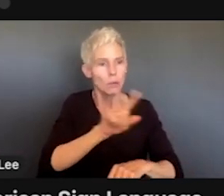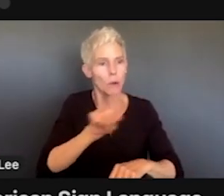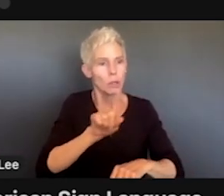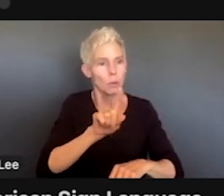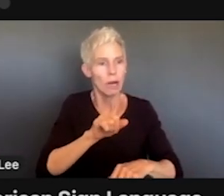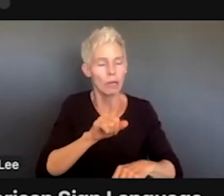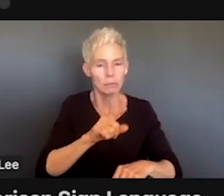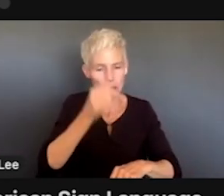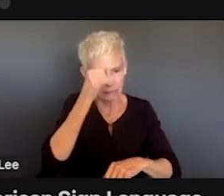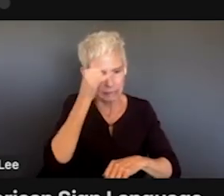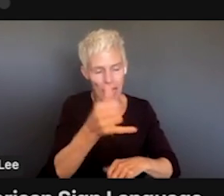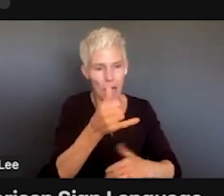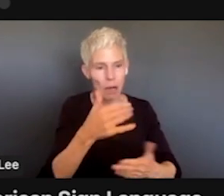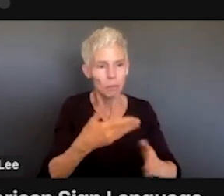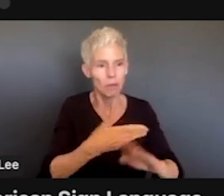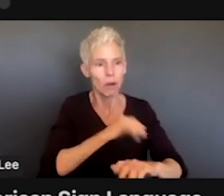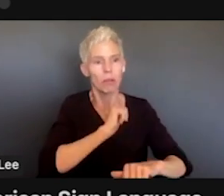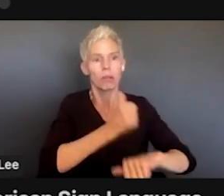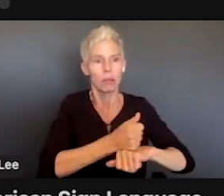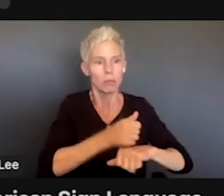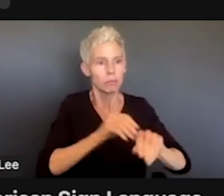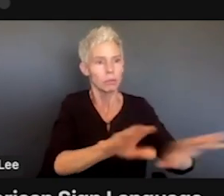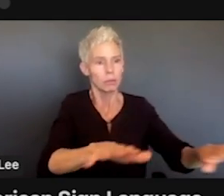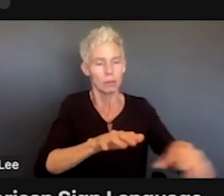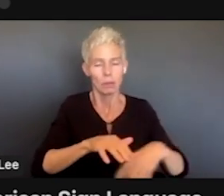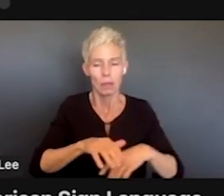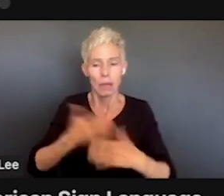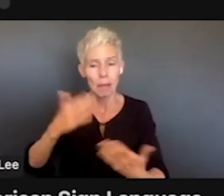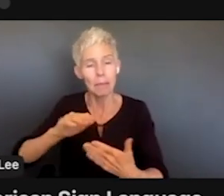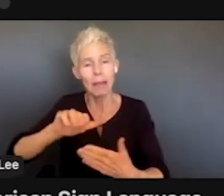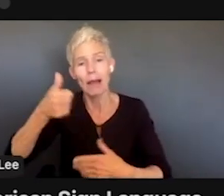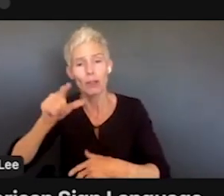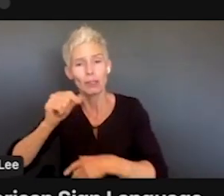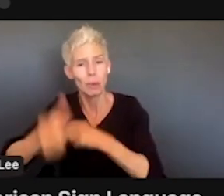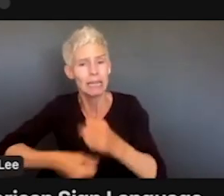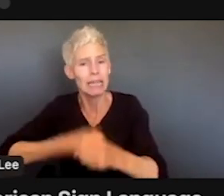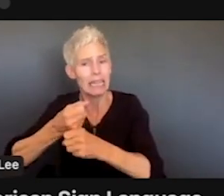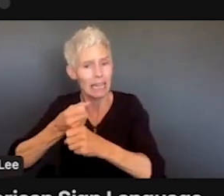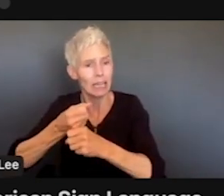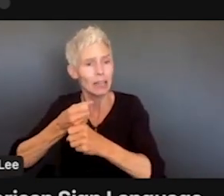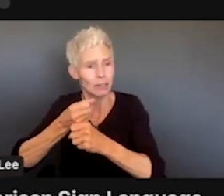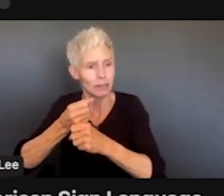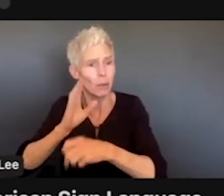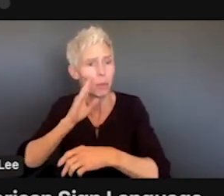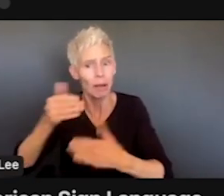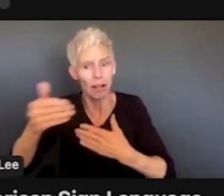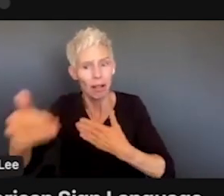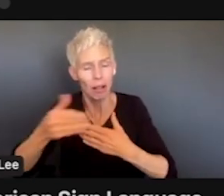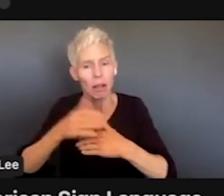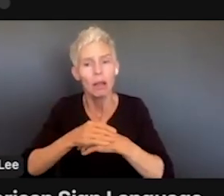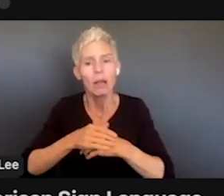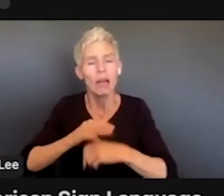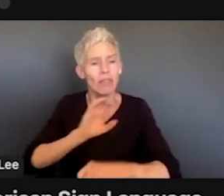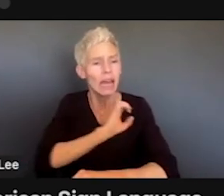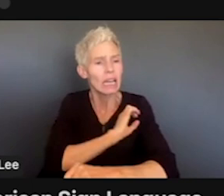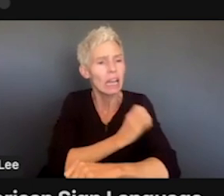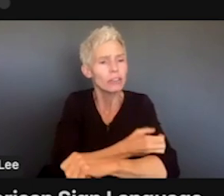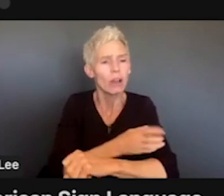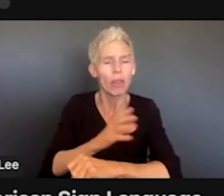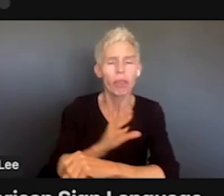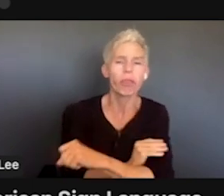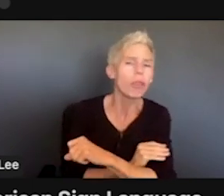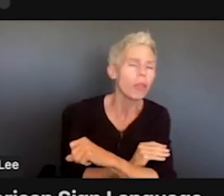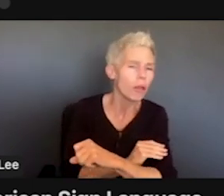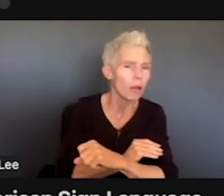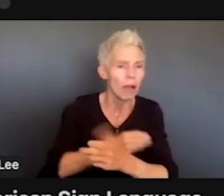be another 20 years. So if people lose their energy, if we lose the funding